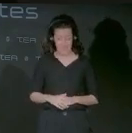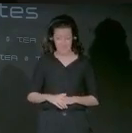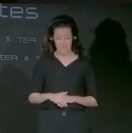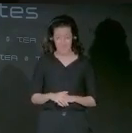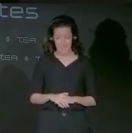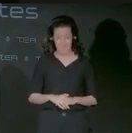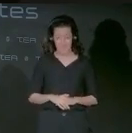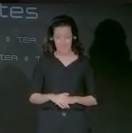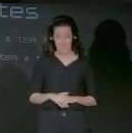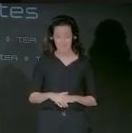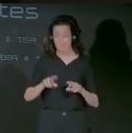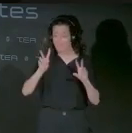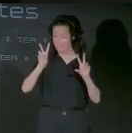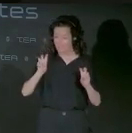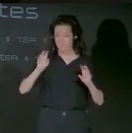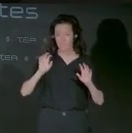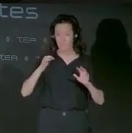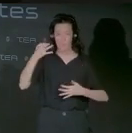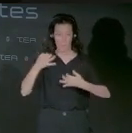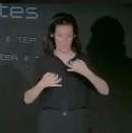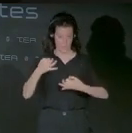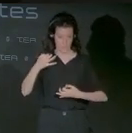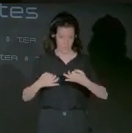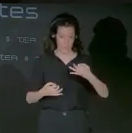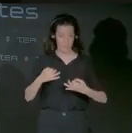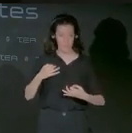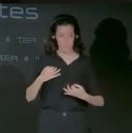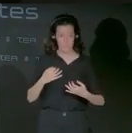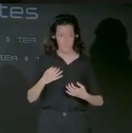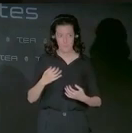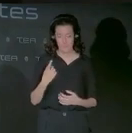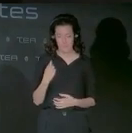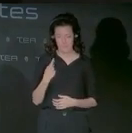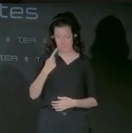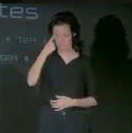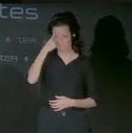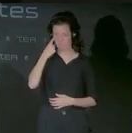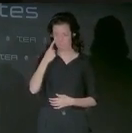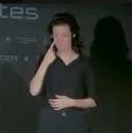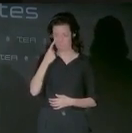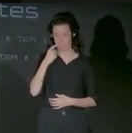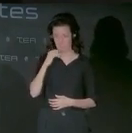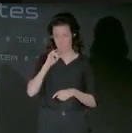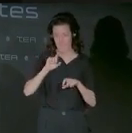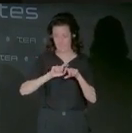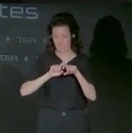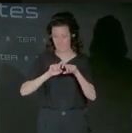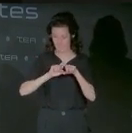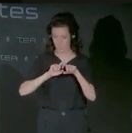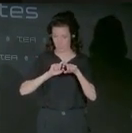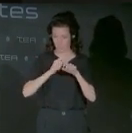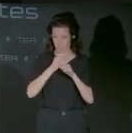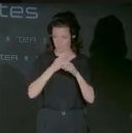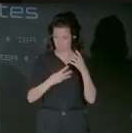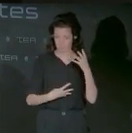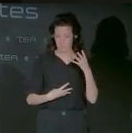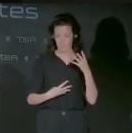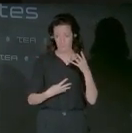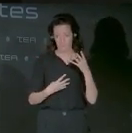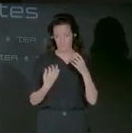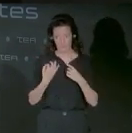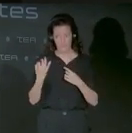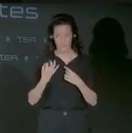to consider that definitely there will be a cooperation between the legislators and the industry needed. Why cooperation?